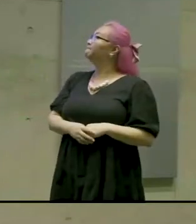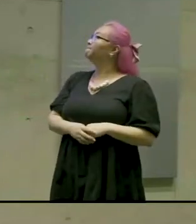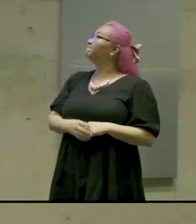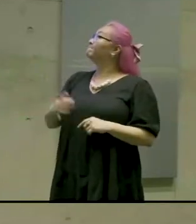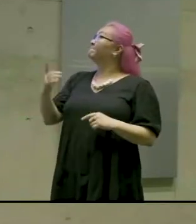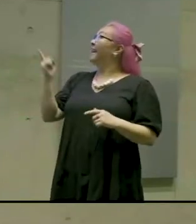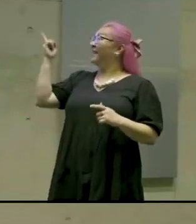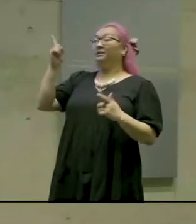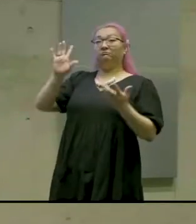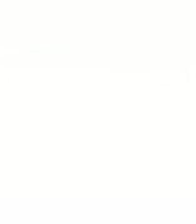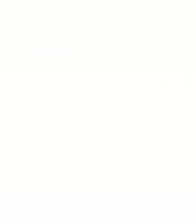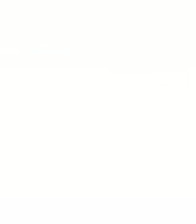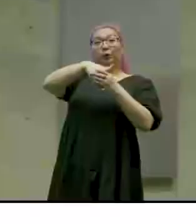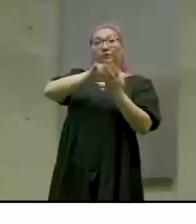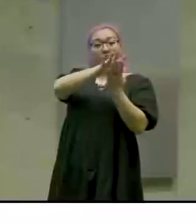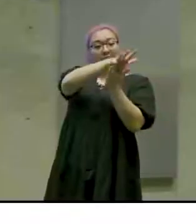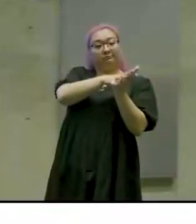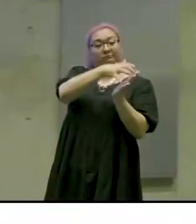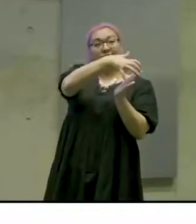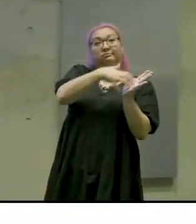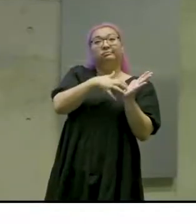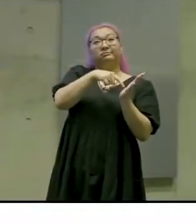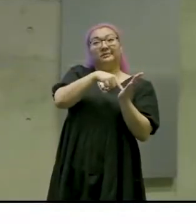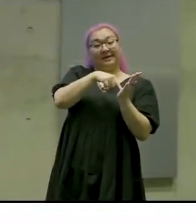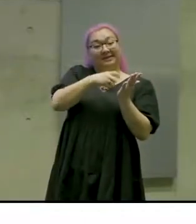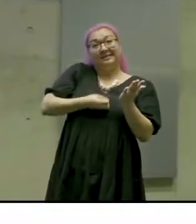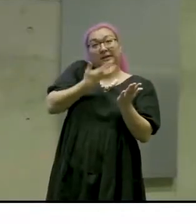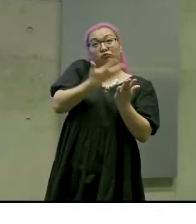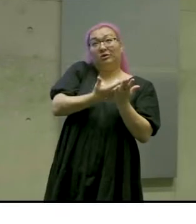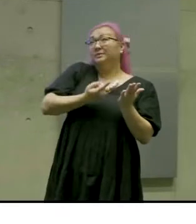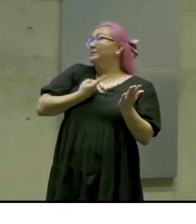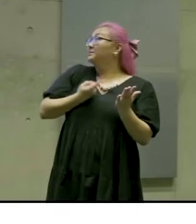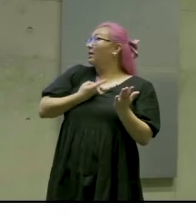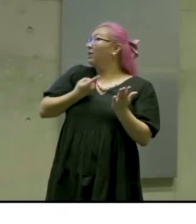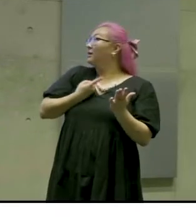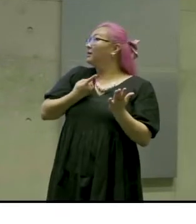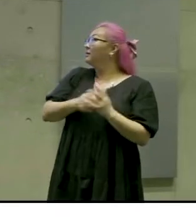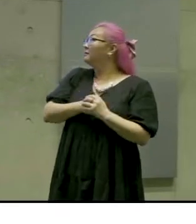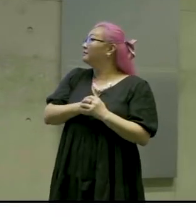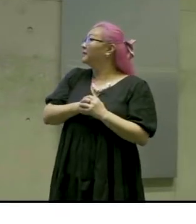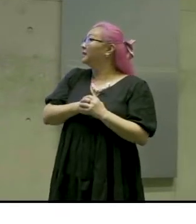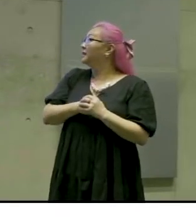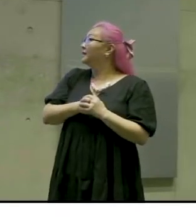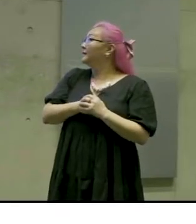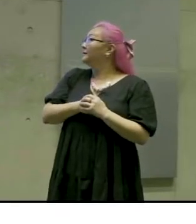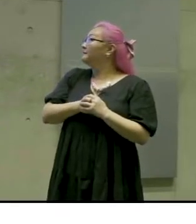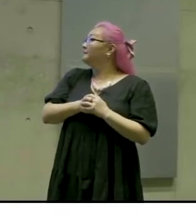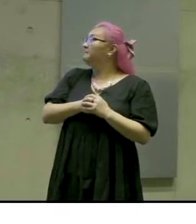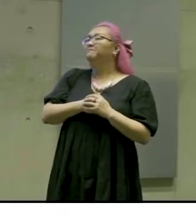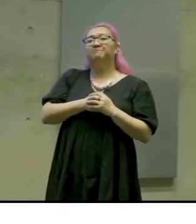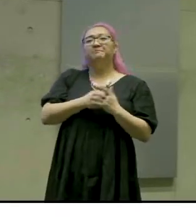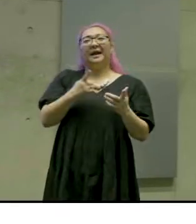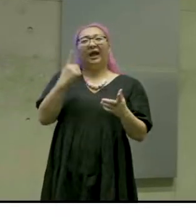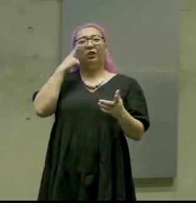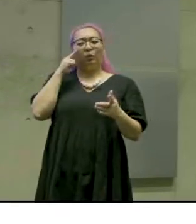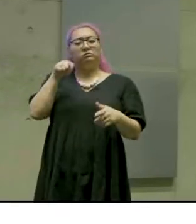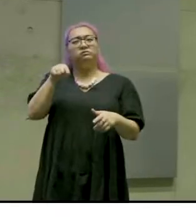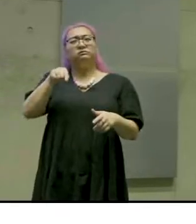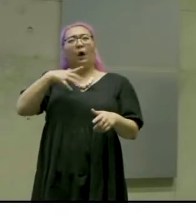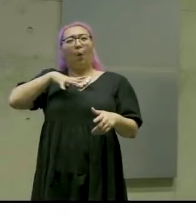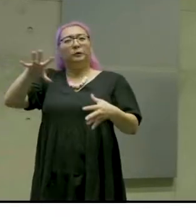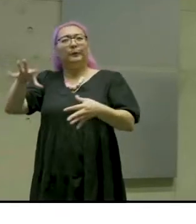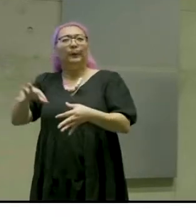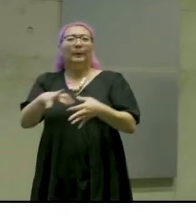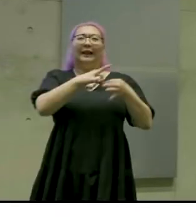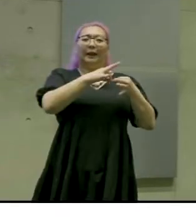myself. And I thought I wanted to do something with a journal. I wanted to do a game that